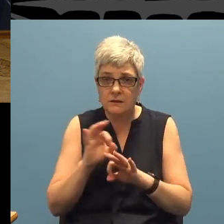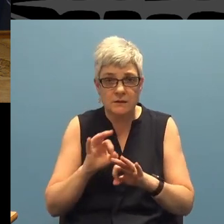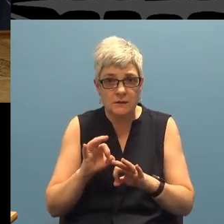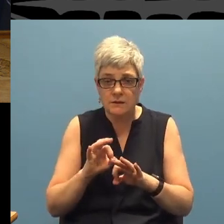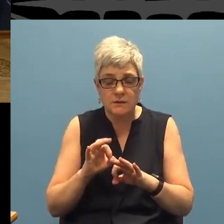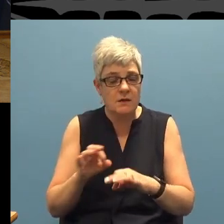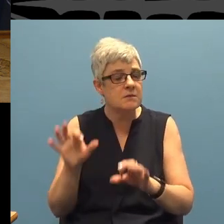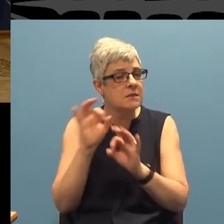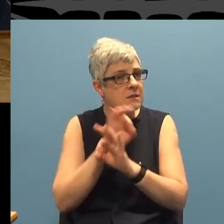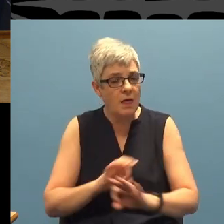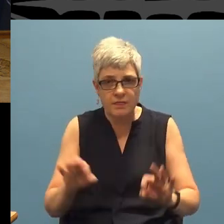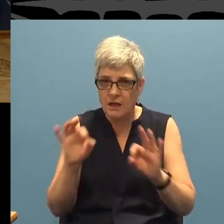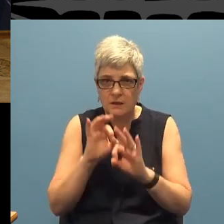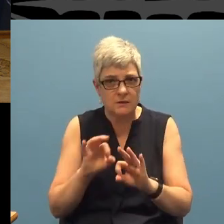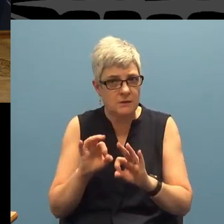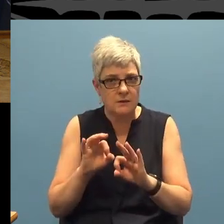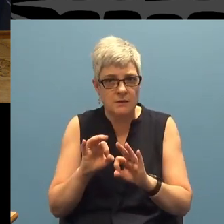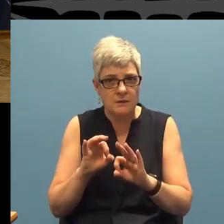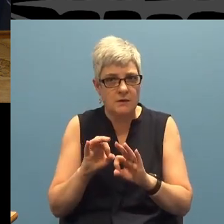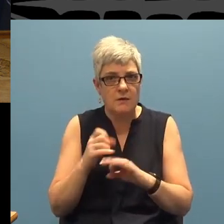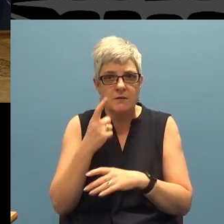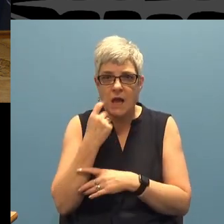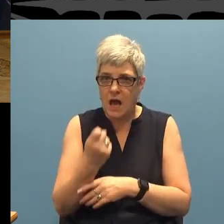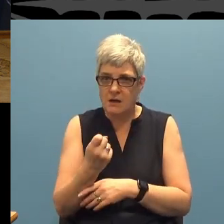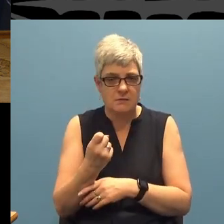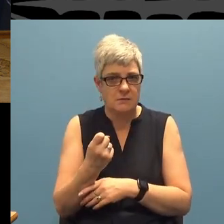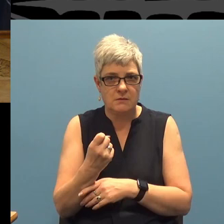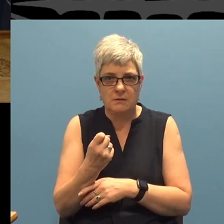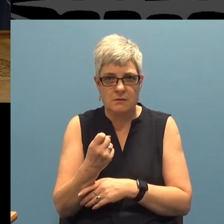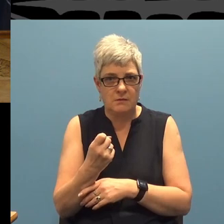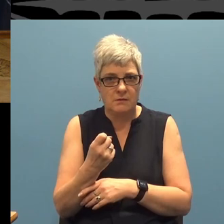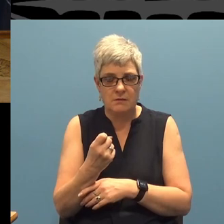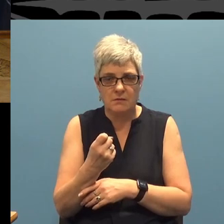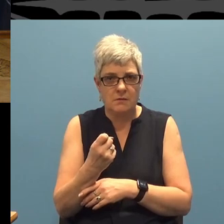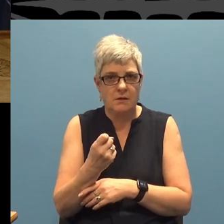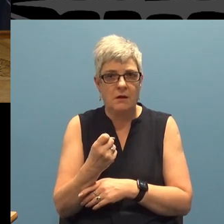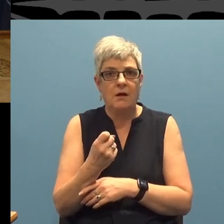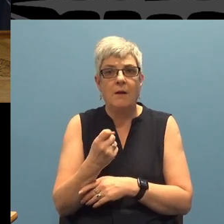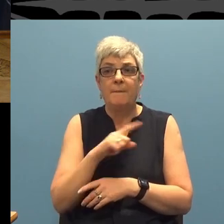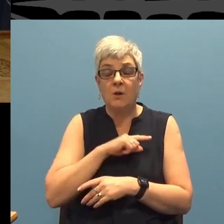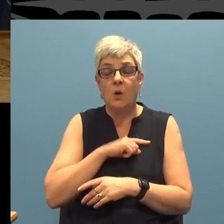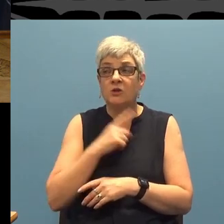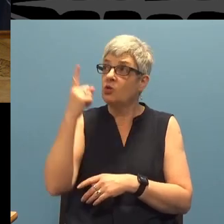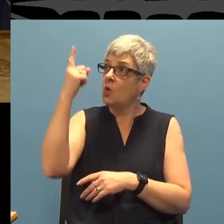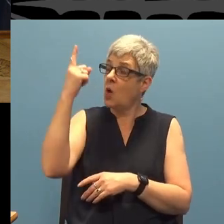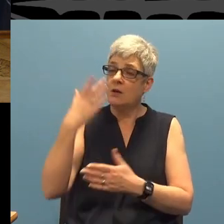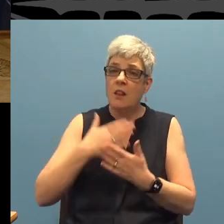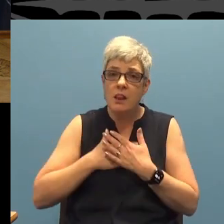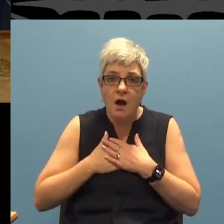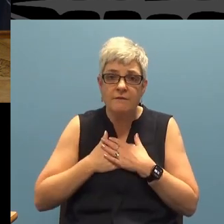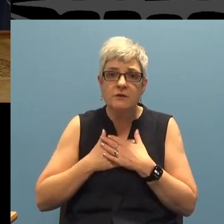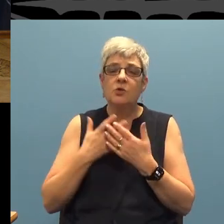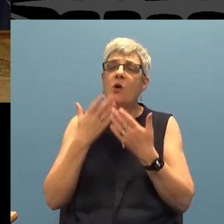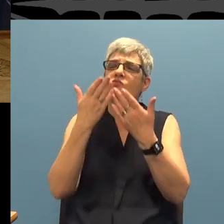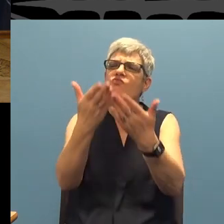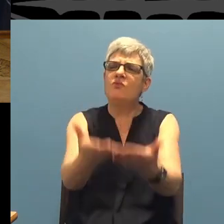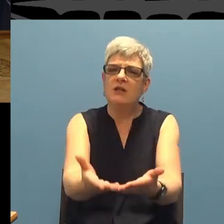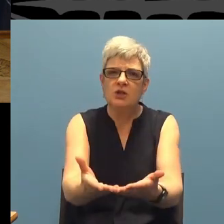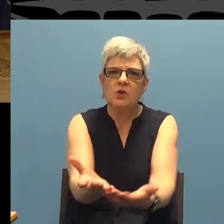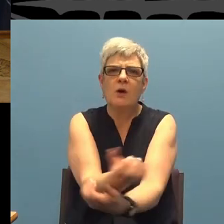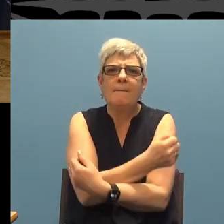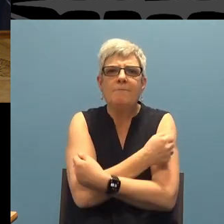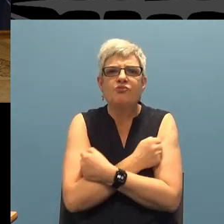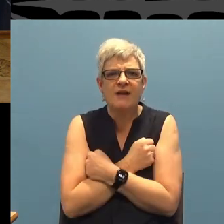nothing at all is able to do that. For God loves, God reaches out, God embraces us